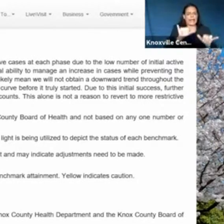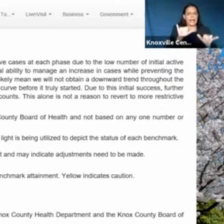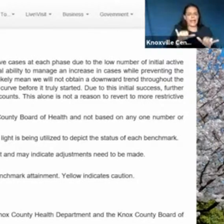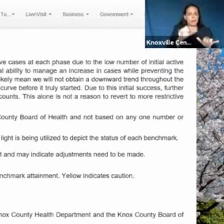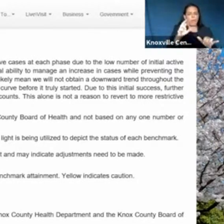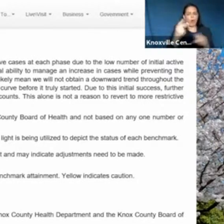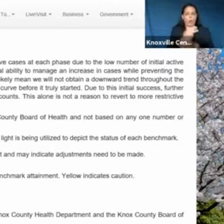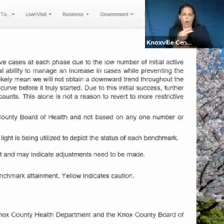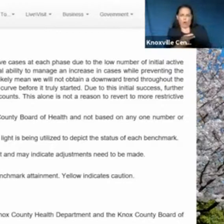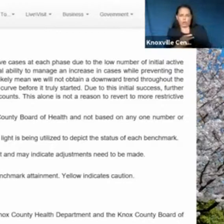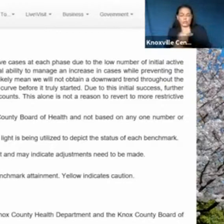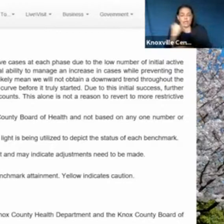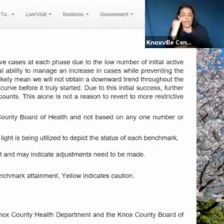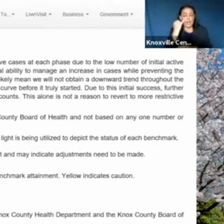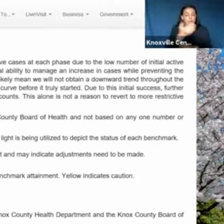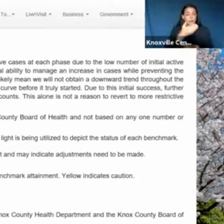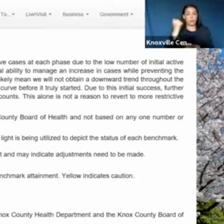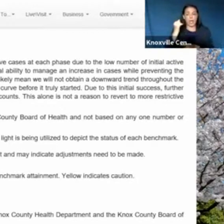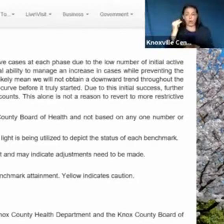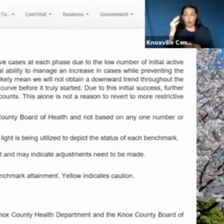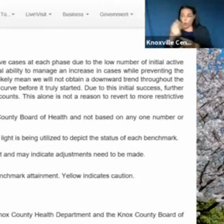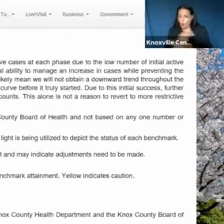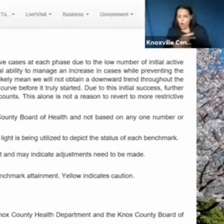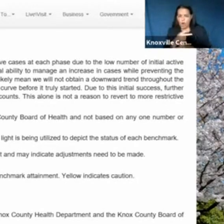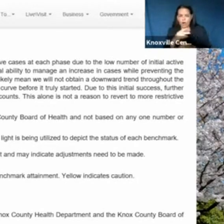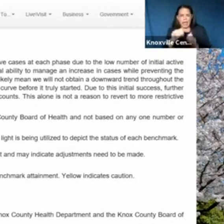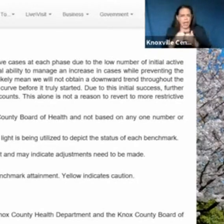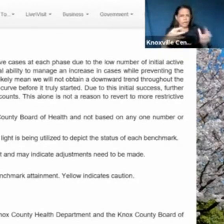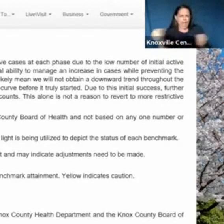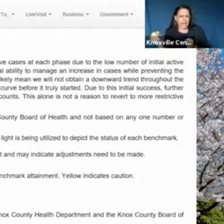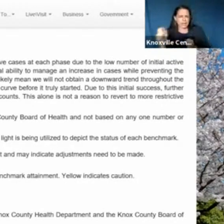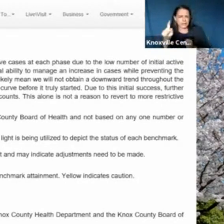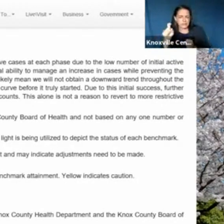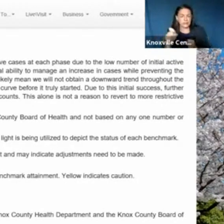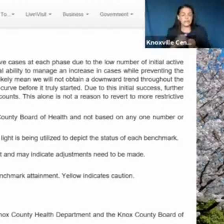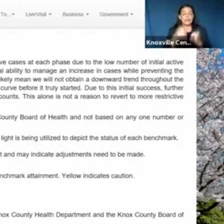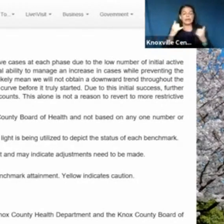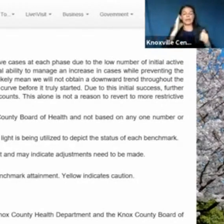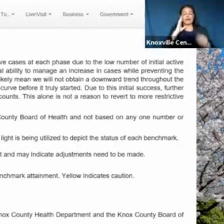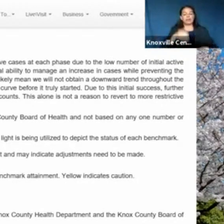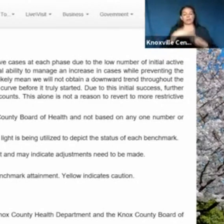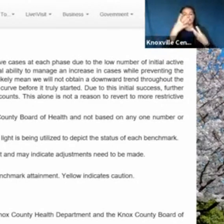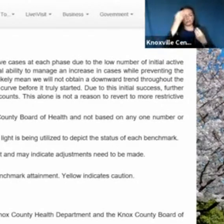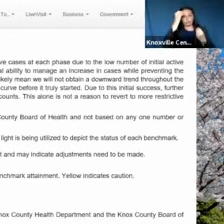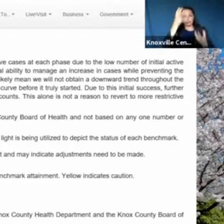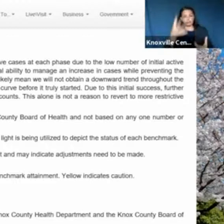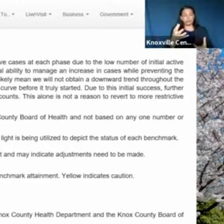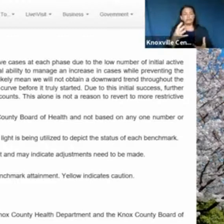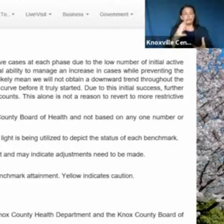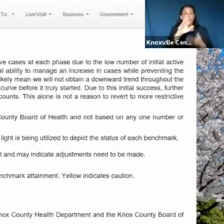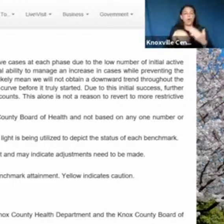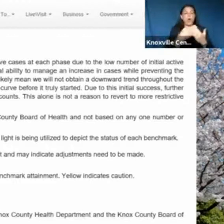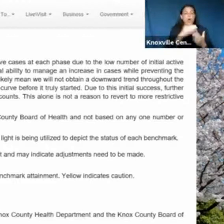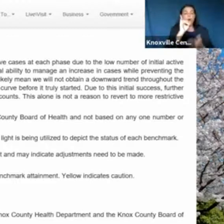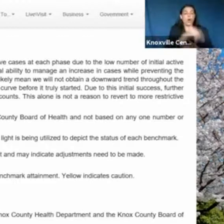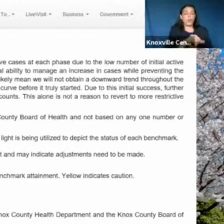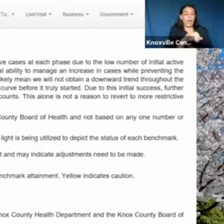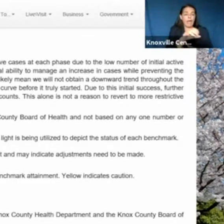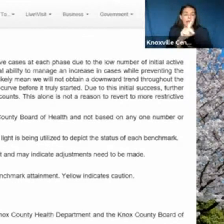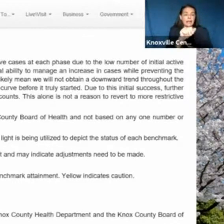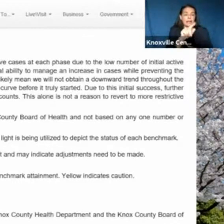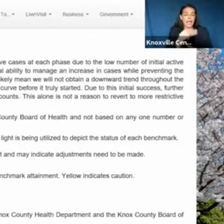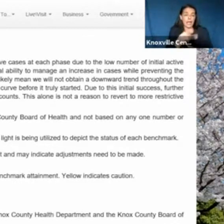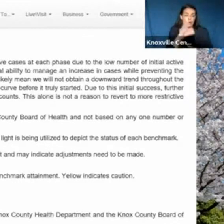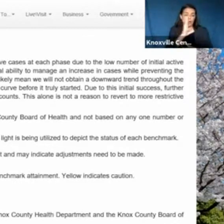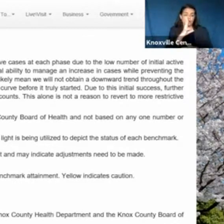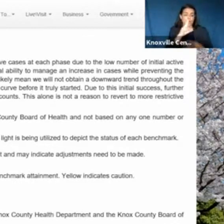much better or worse, and at what rate? We will now pull up the data, and as a reminder, all of this data that we are going to talk